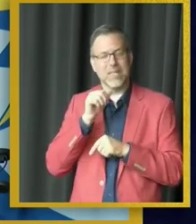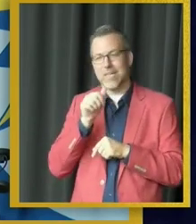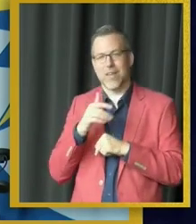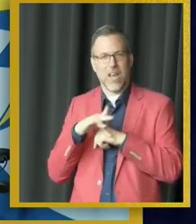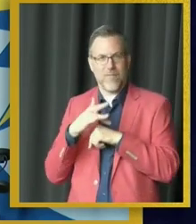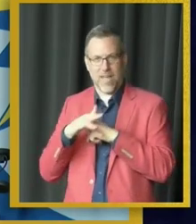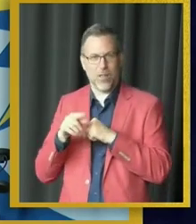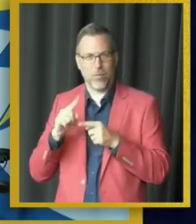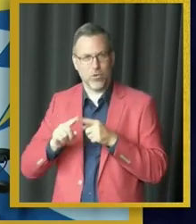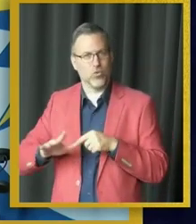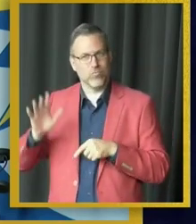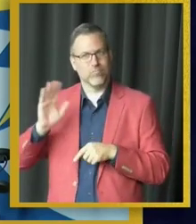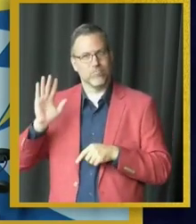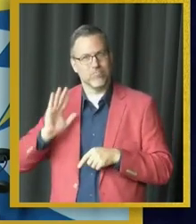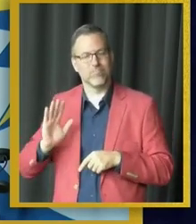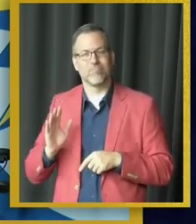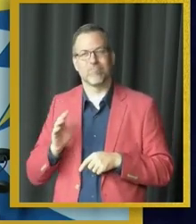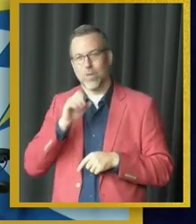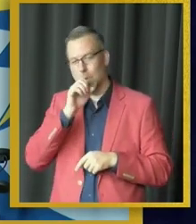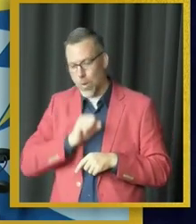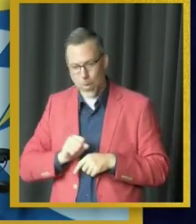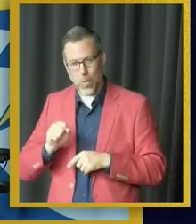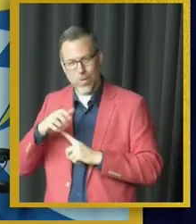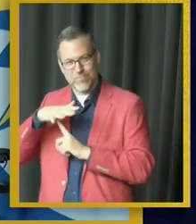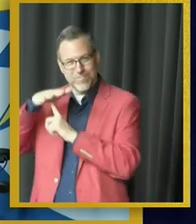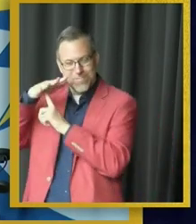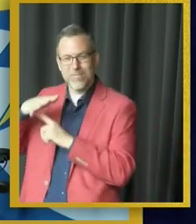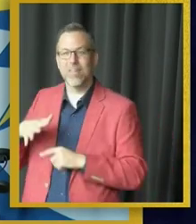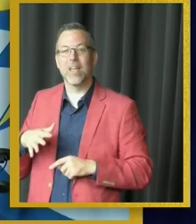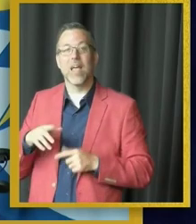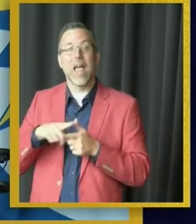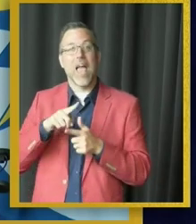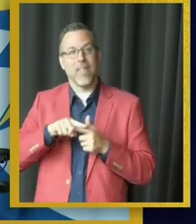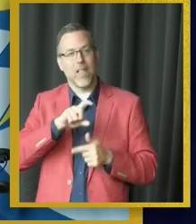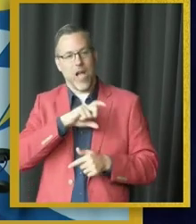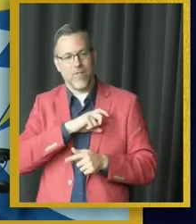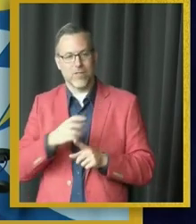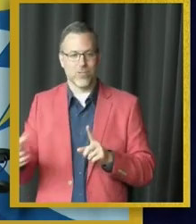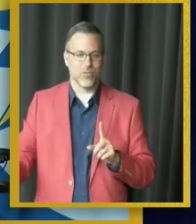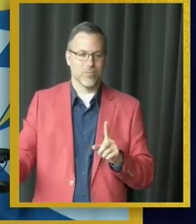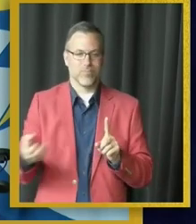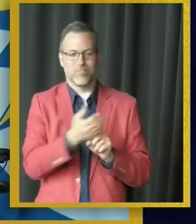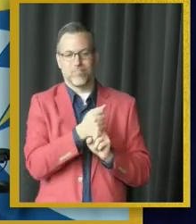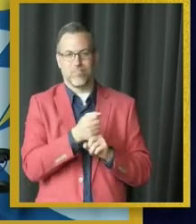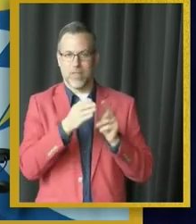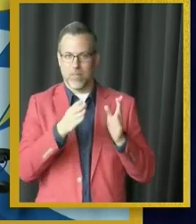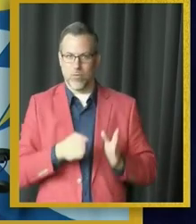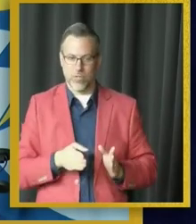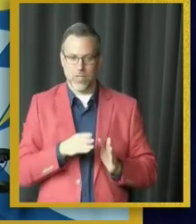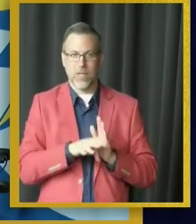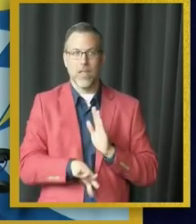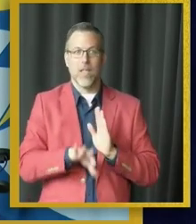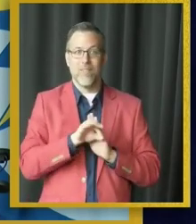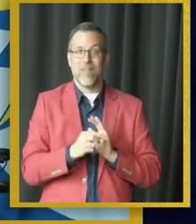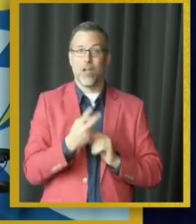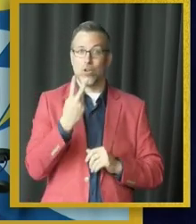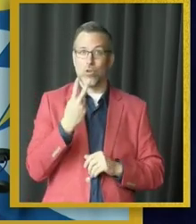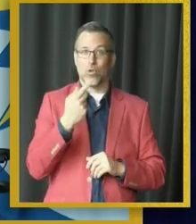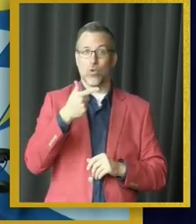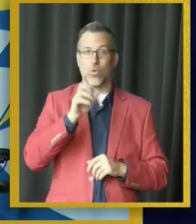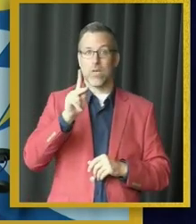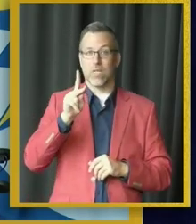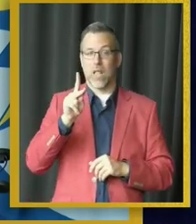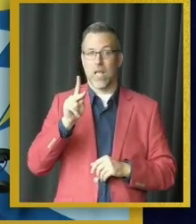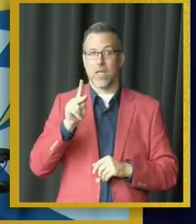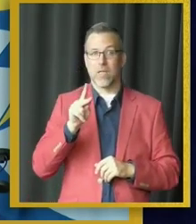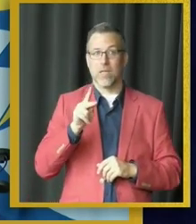Vietnam-era aircraft. And then officers apprehended the suspect. They found two Glock 23 pistols and